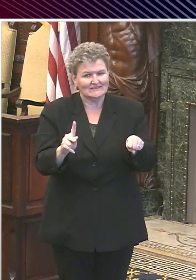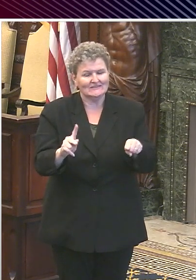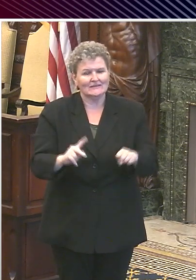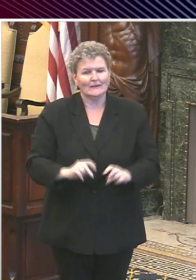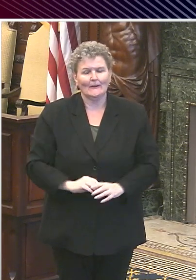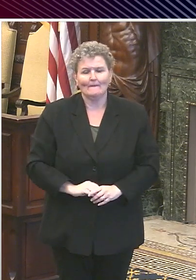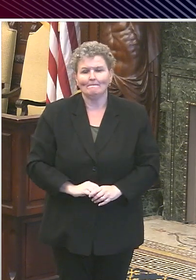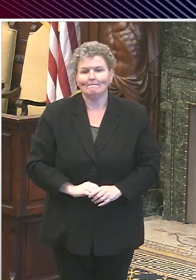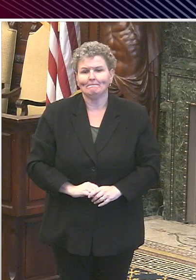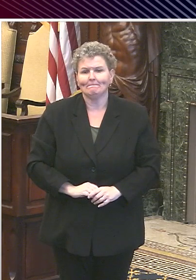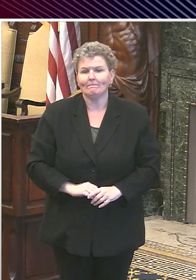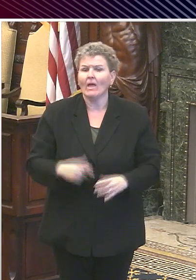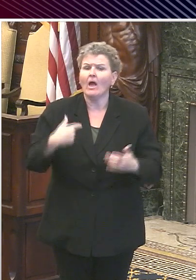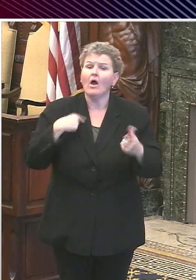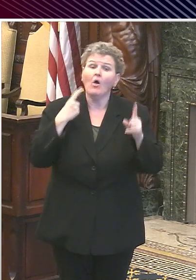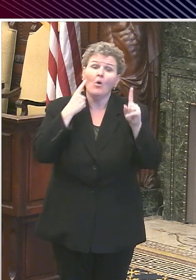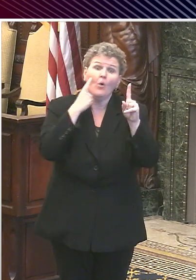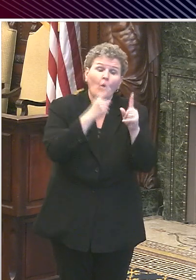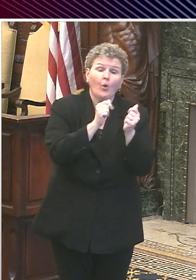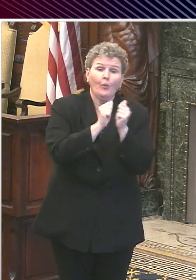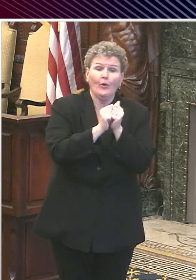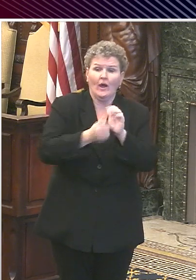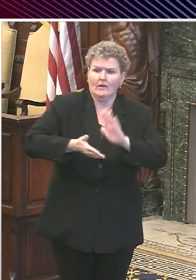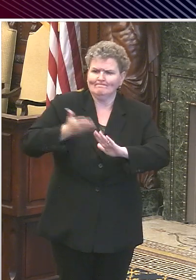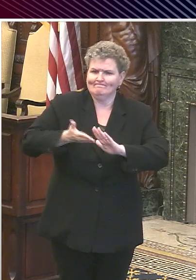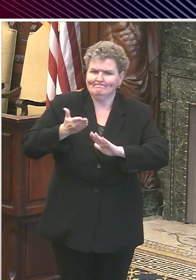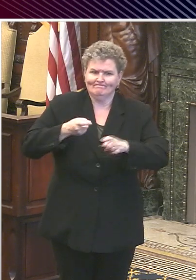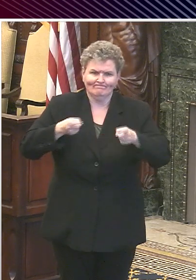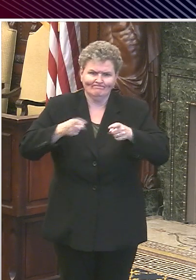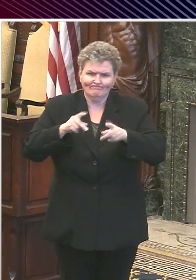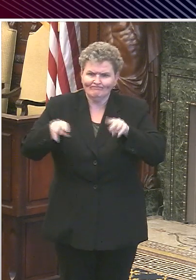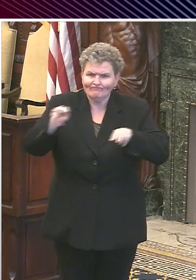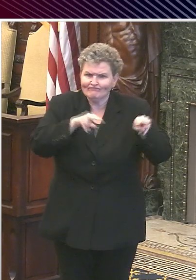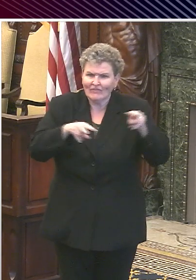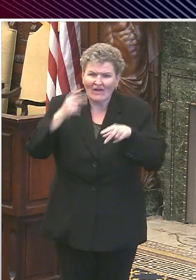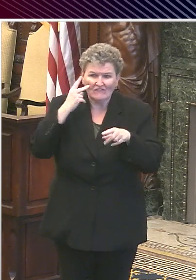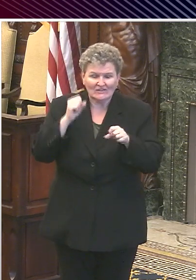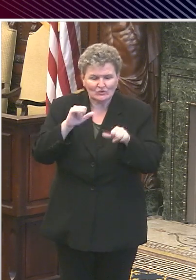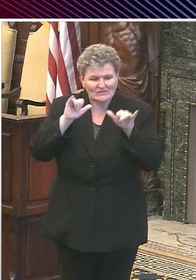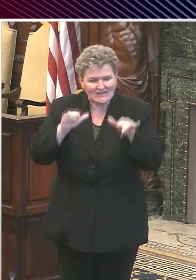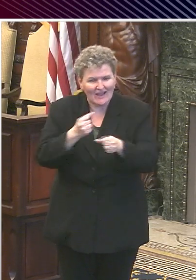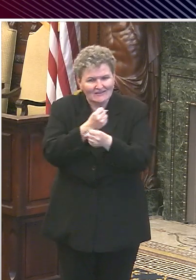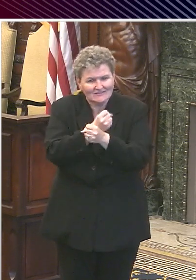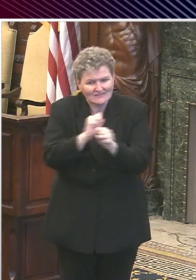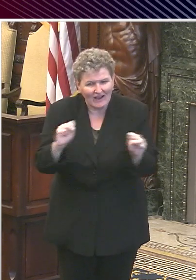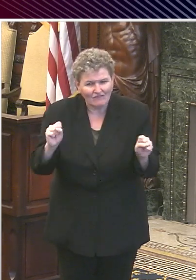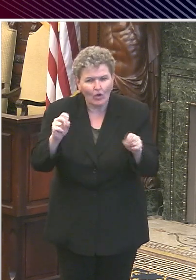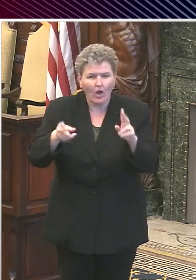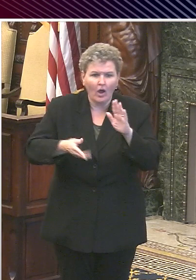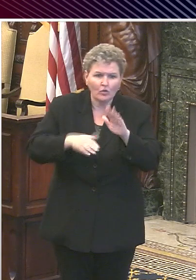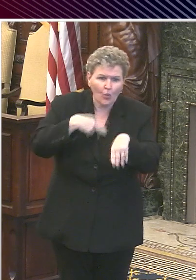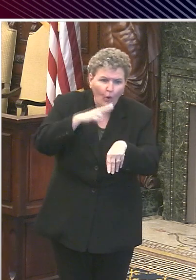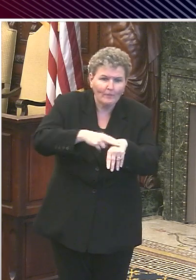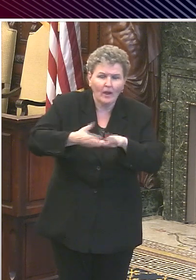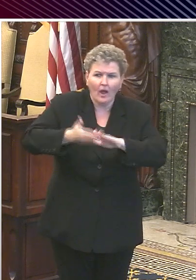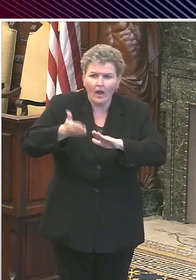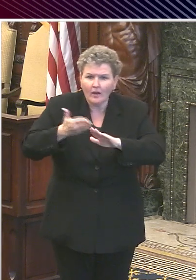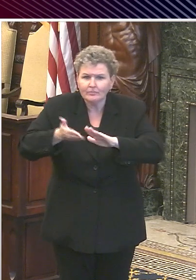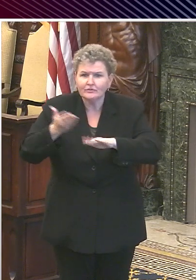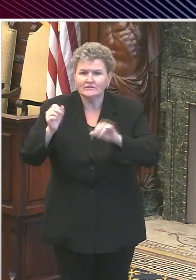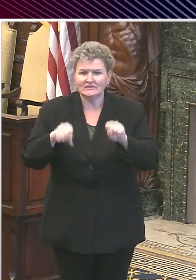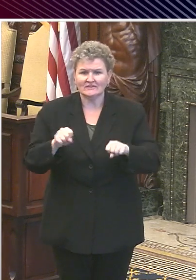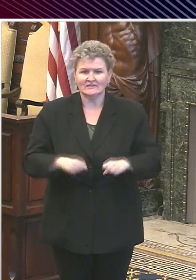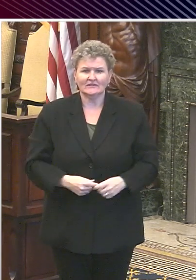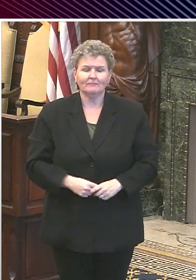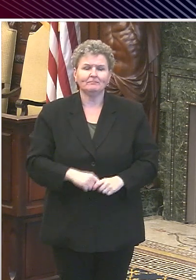normal operations here. And if we can do things safely, we want to try to do that. Great. That's all I had. Thanks. Thank you, David.